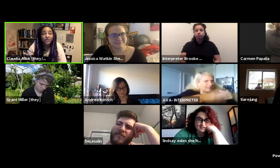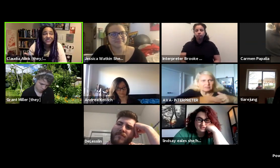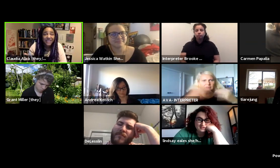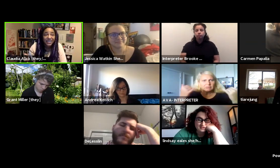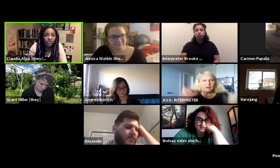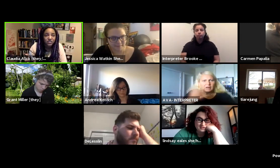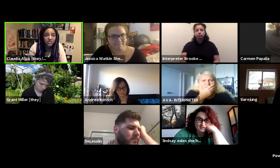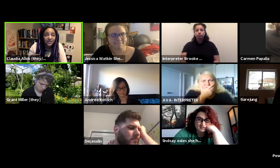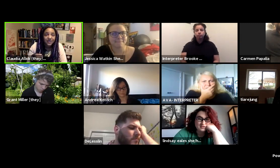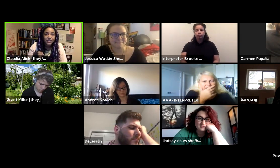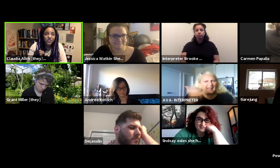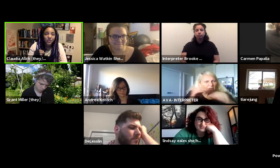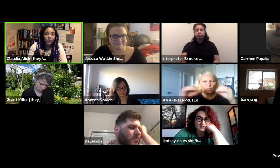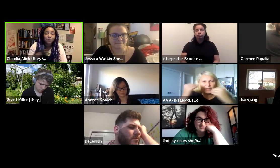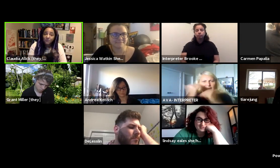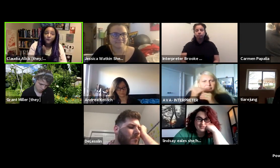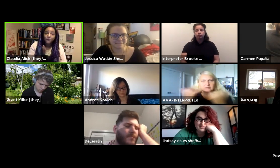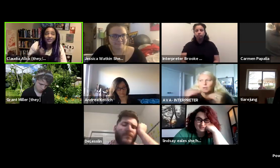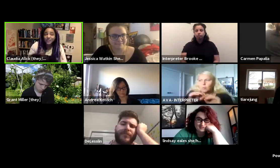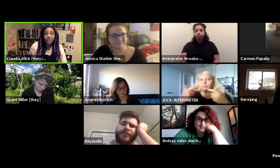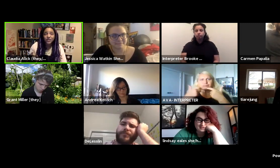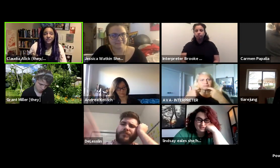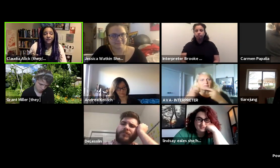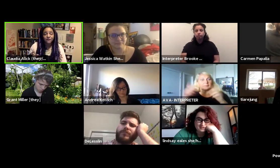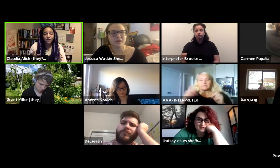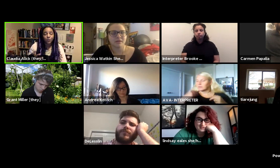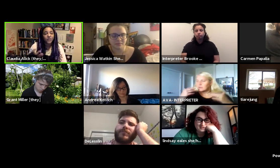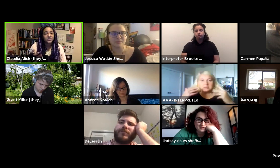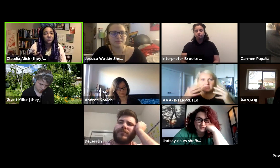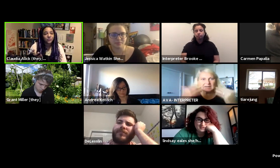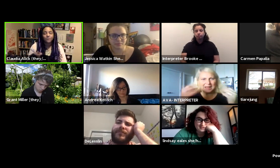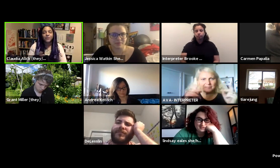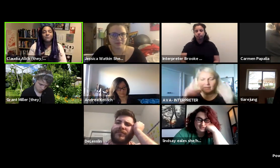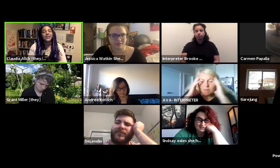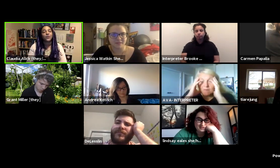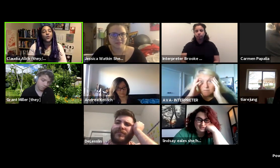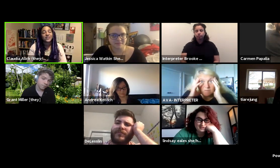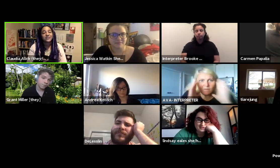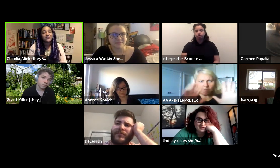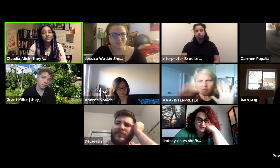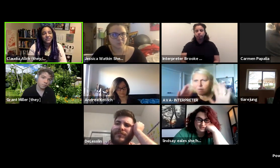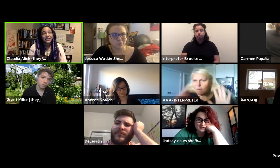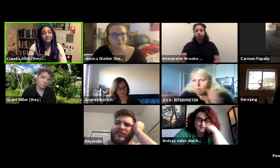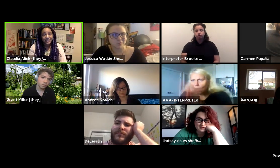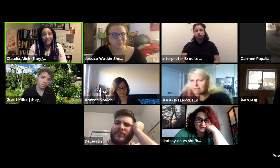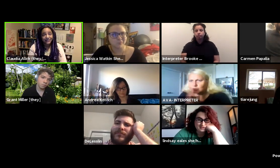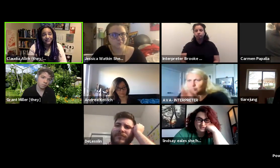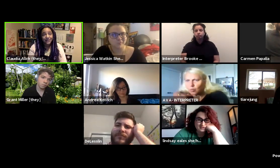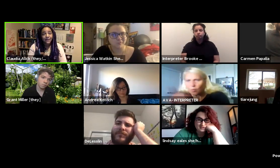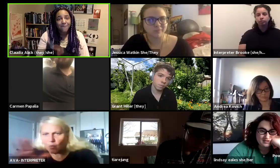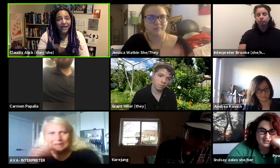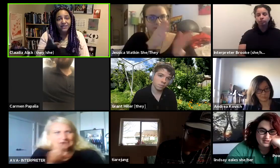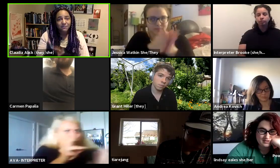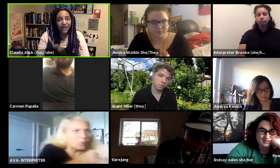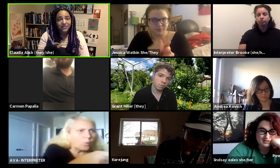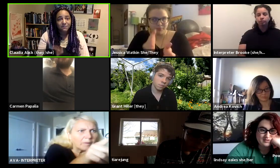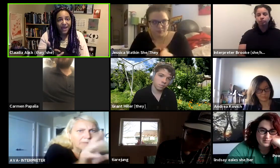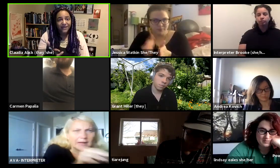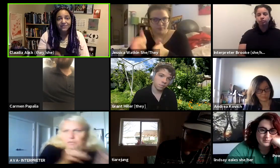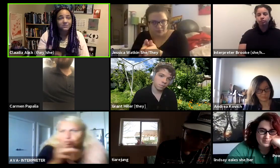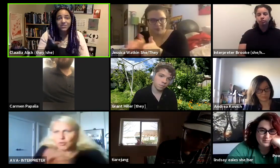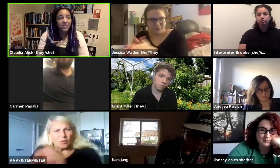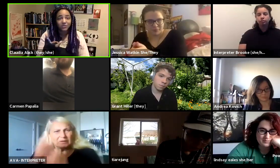no limitations. So people are feeling the stress of wanting to being requested to be in meetings back to back